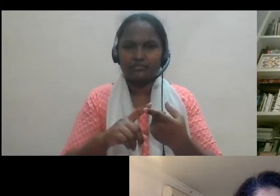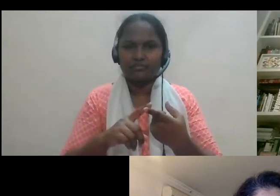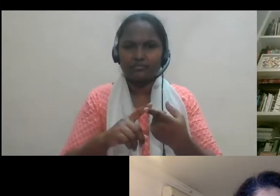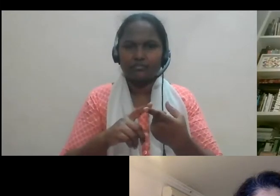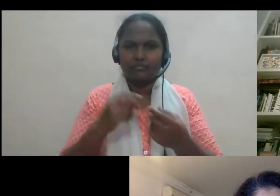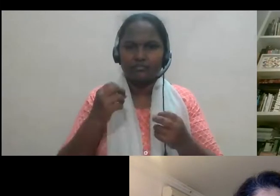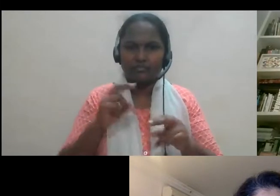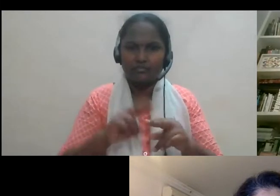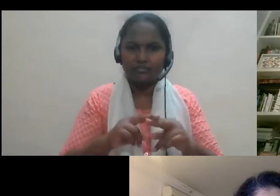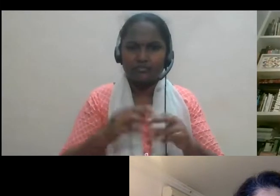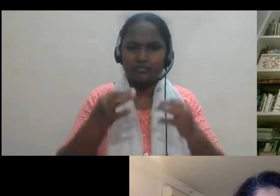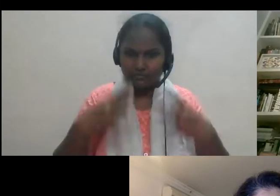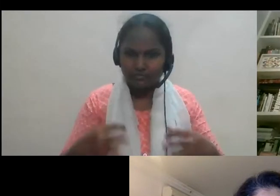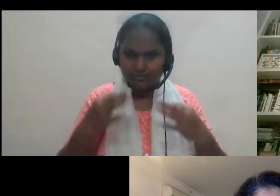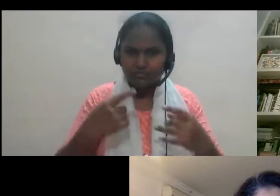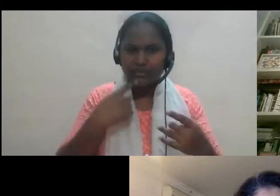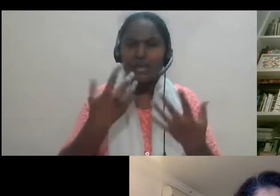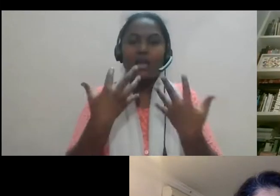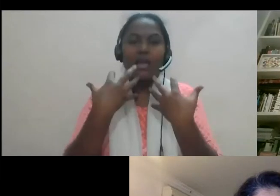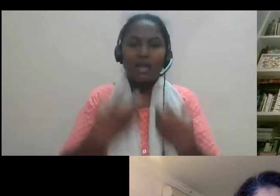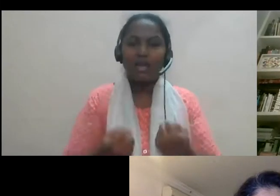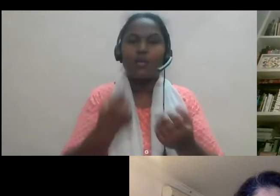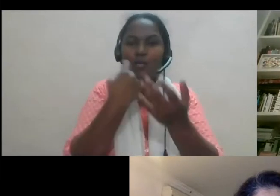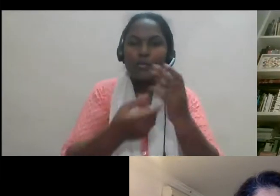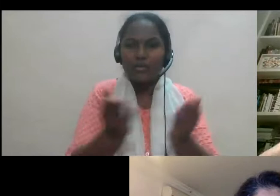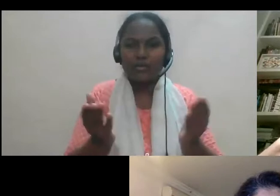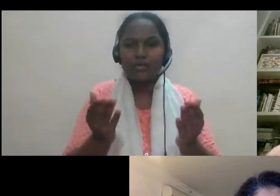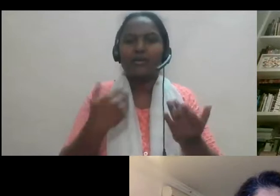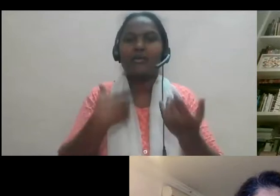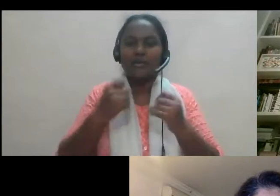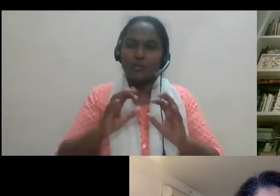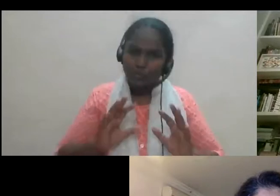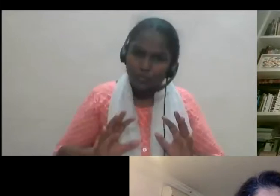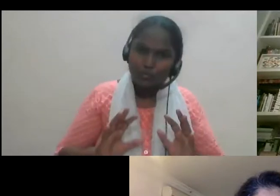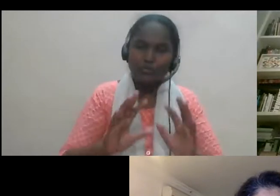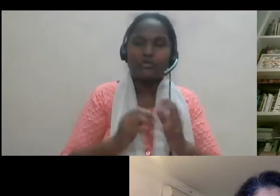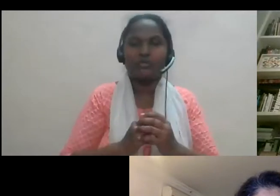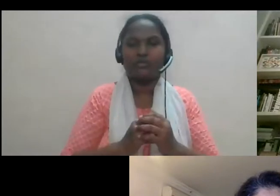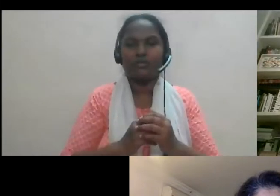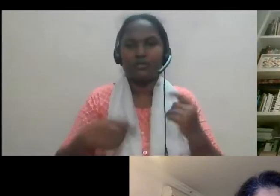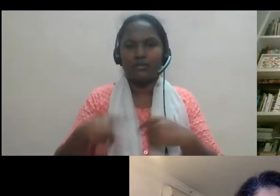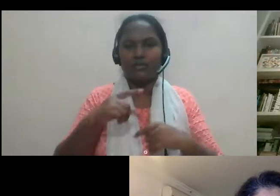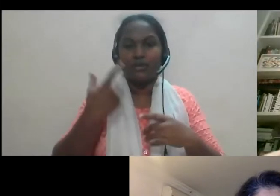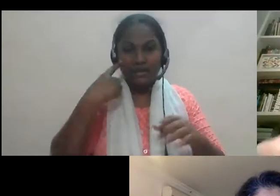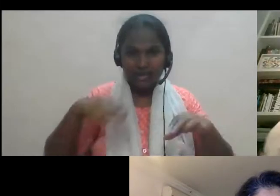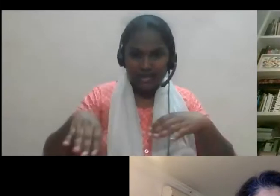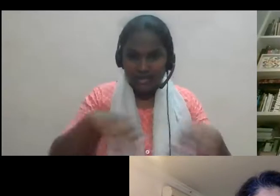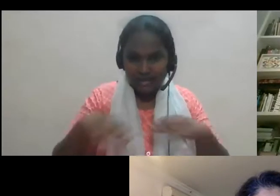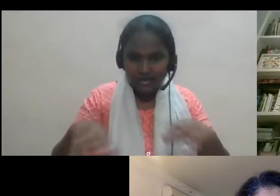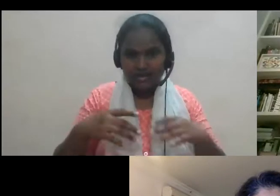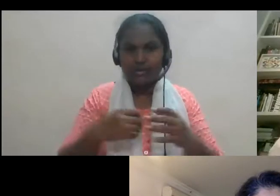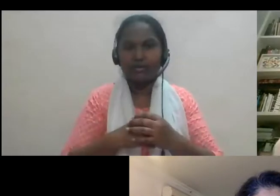of really saying, well, how we can push our activities further to